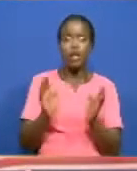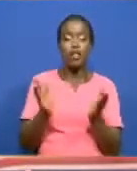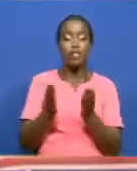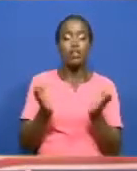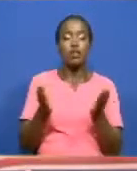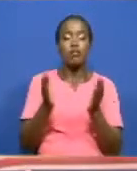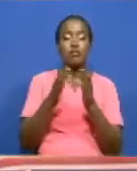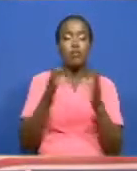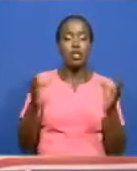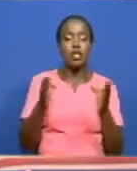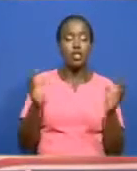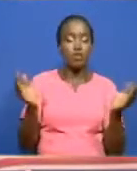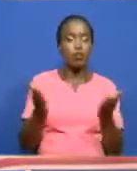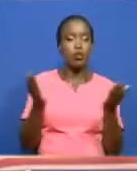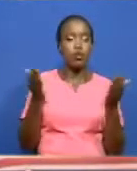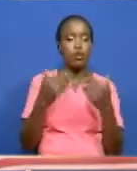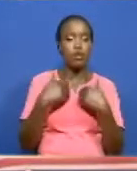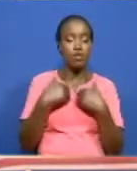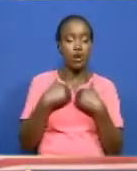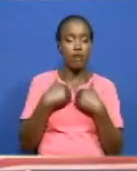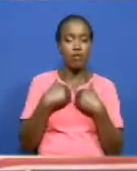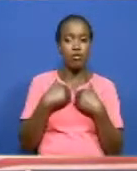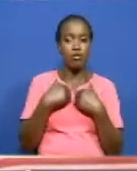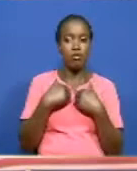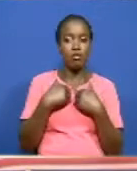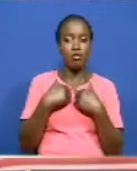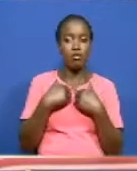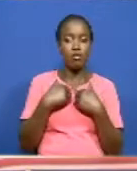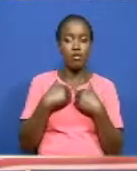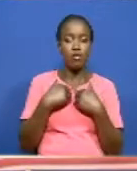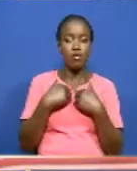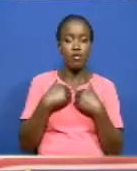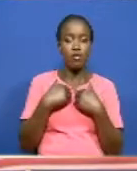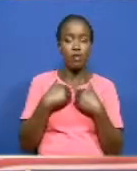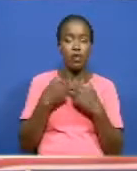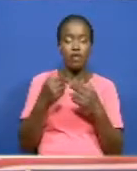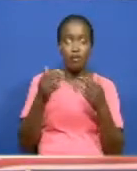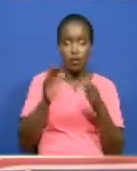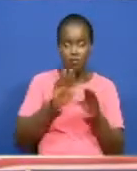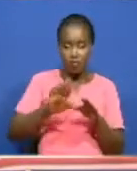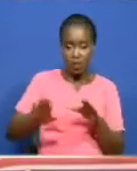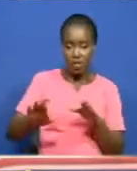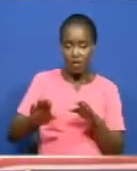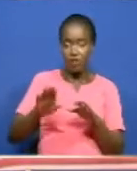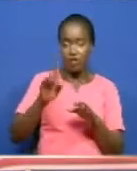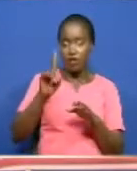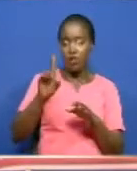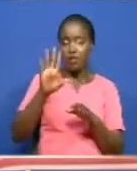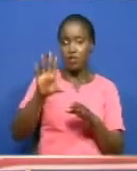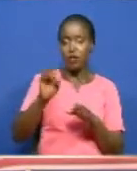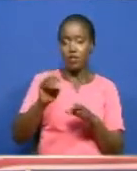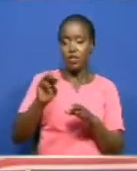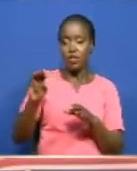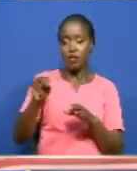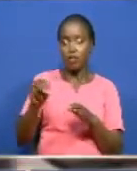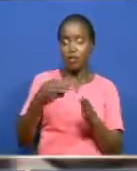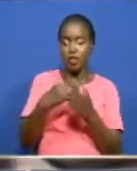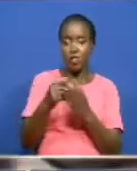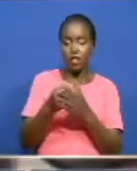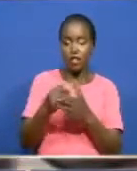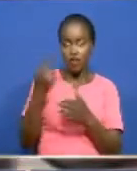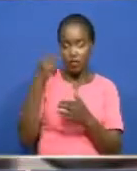ever done in the history of our company, and probably in the paint industry. We've set aside a whopping 150 million shillings for this